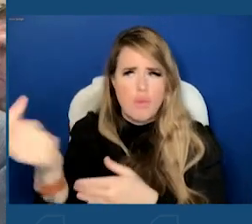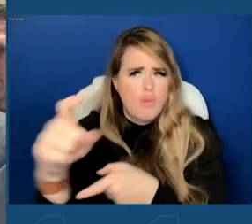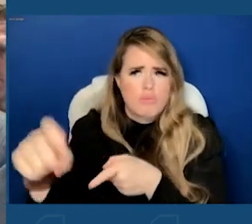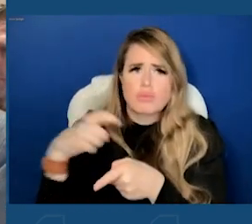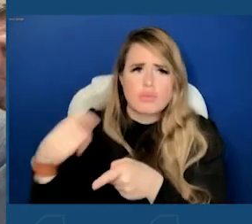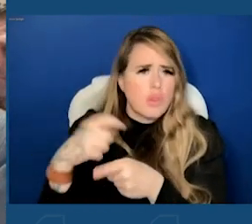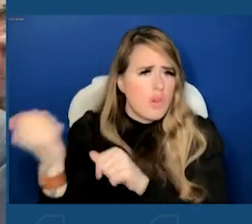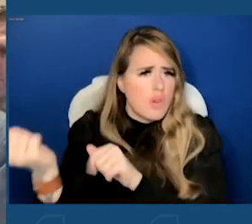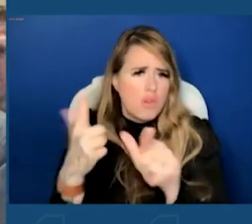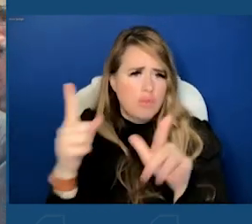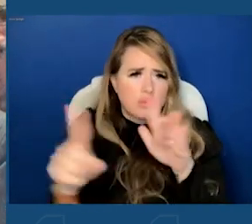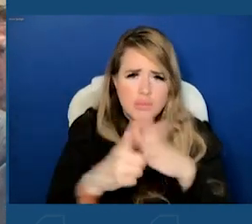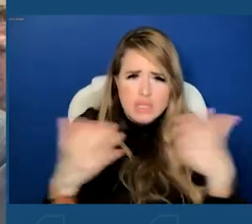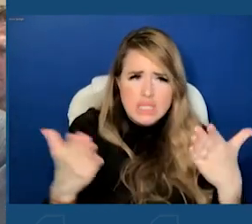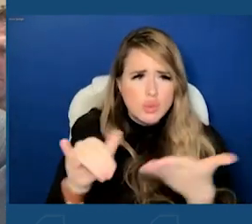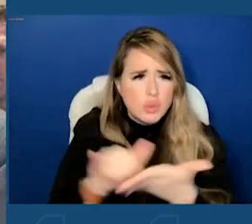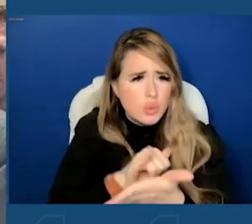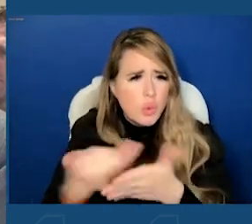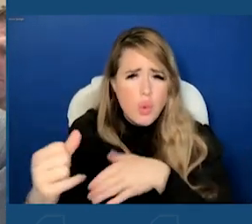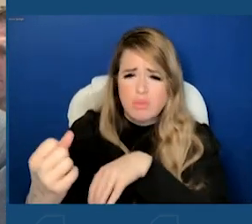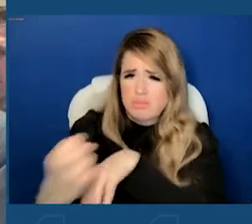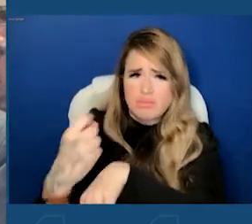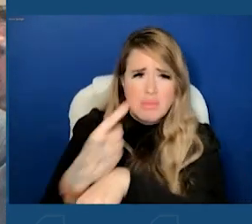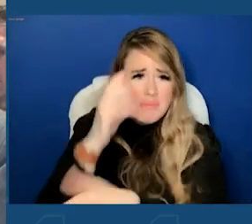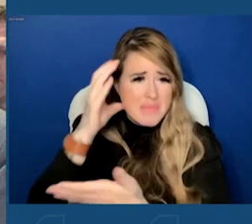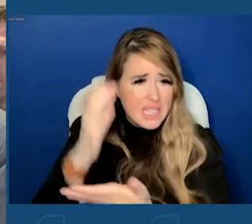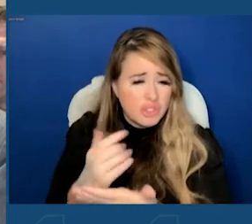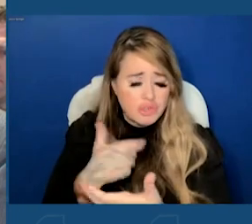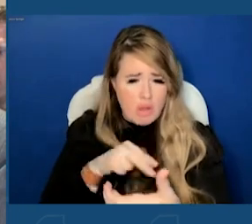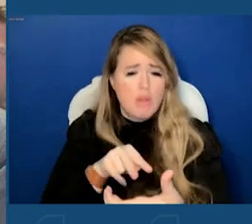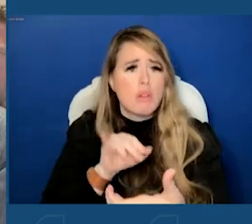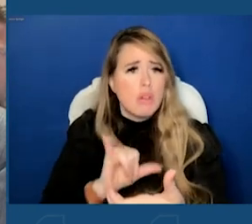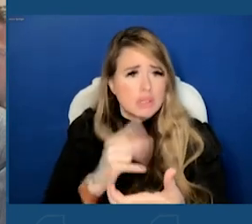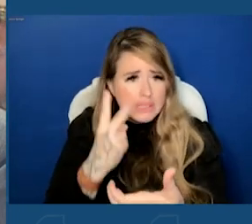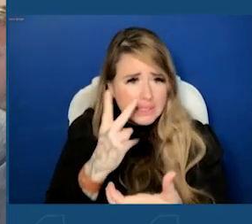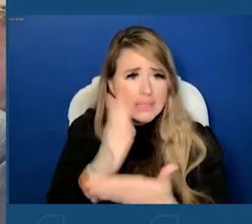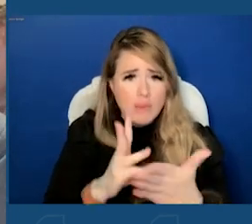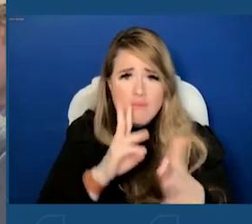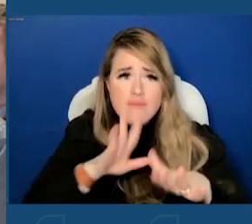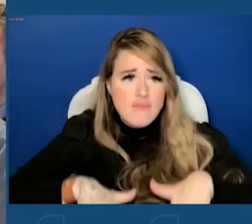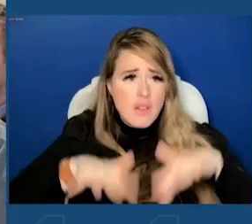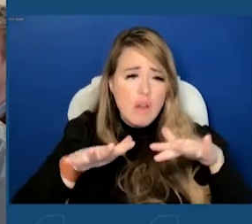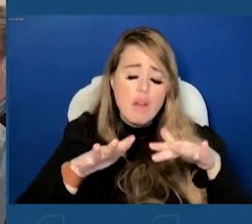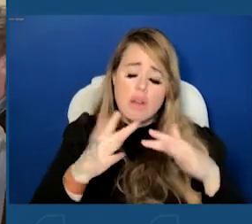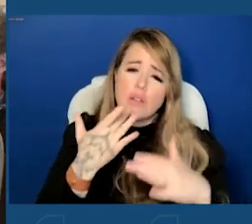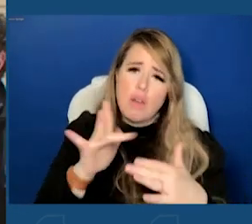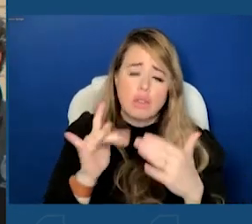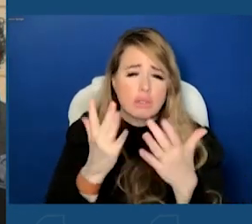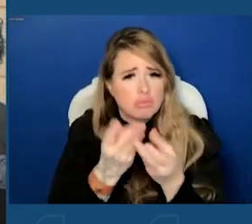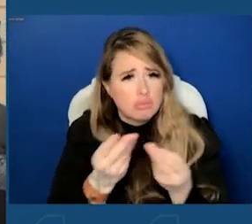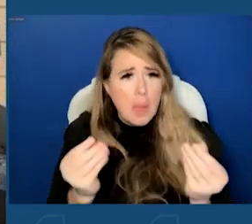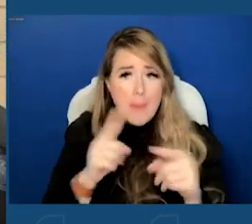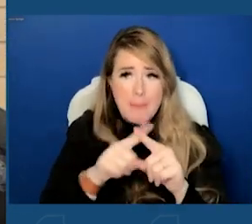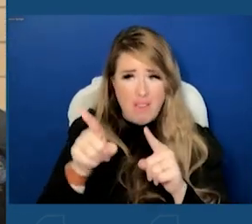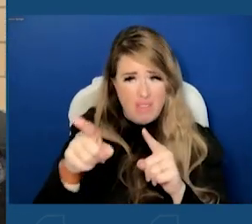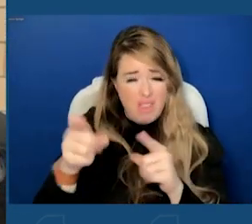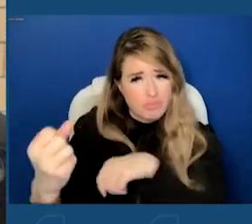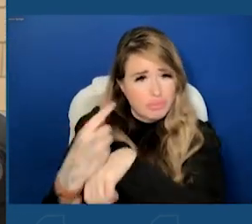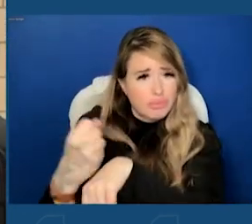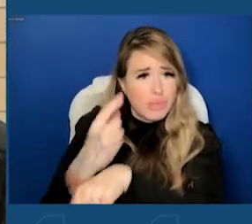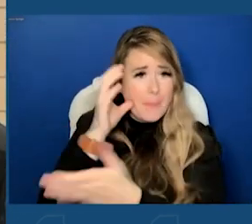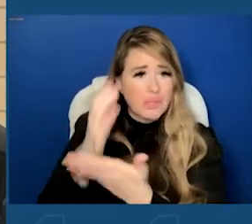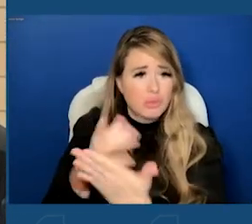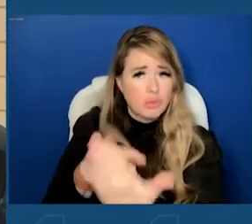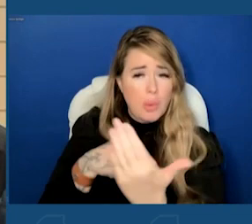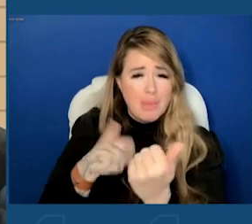here showing me pictures of exactly the flooding. Fortunately, some of it has receded, but they showed us the damage of what was yesterday